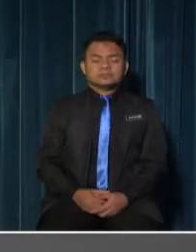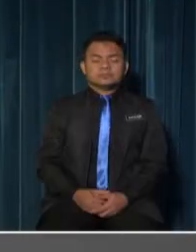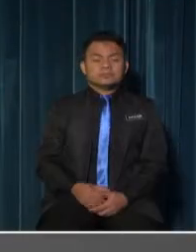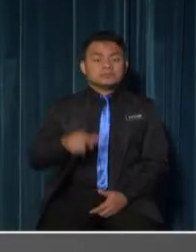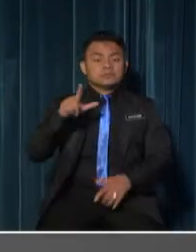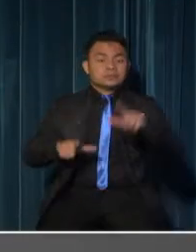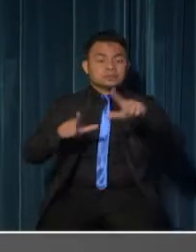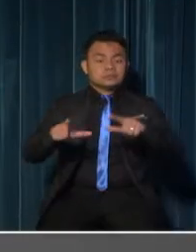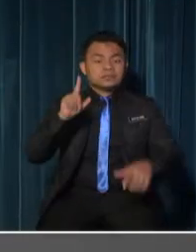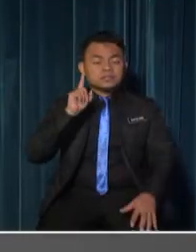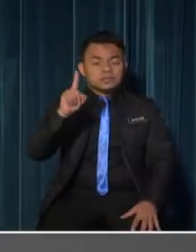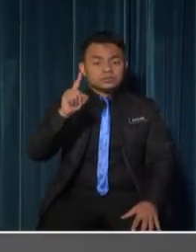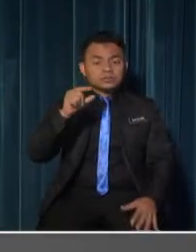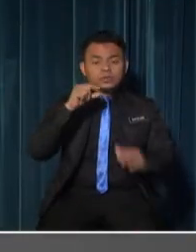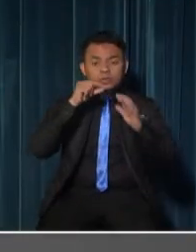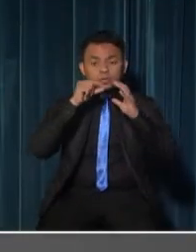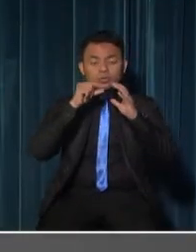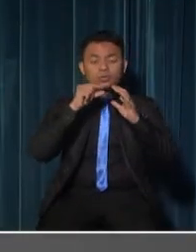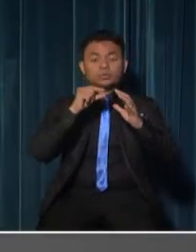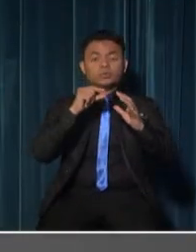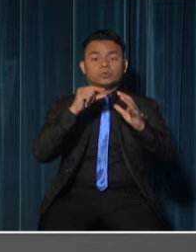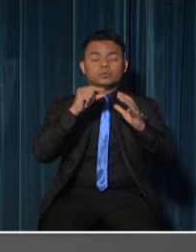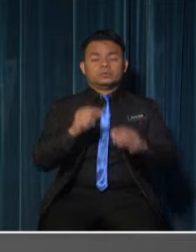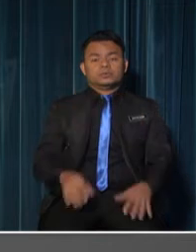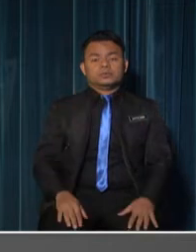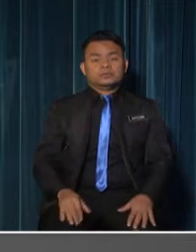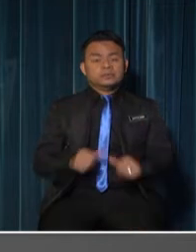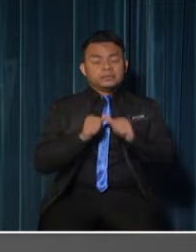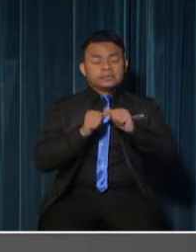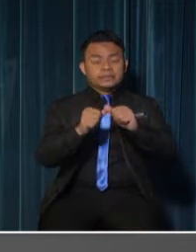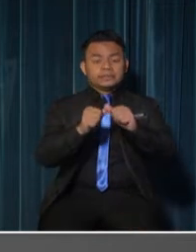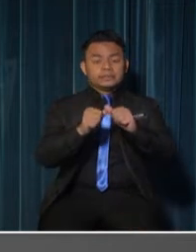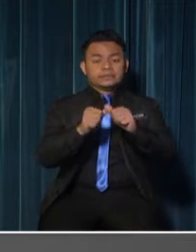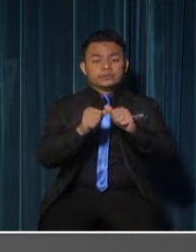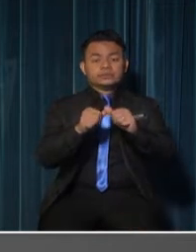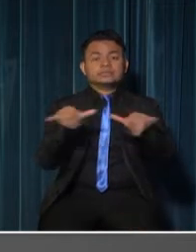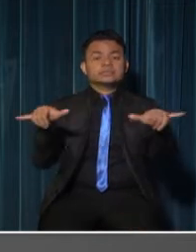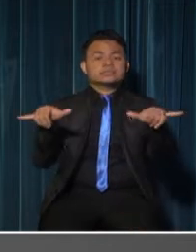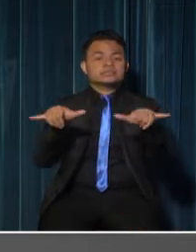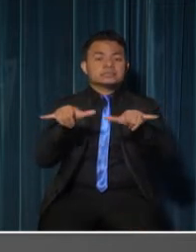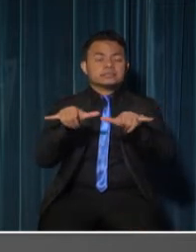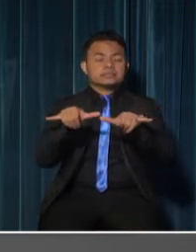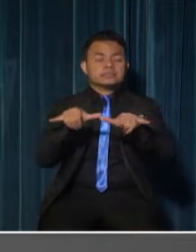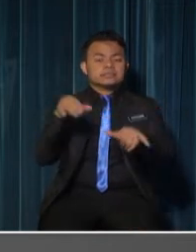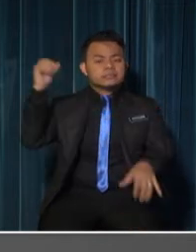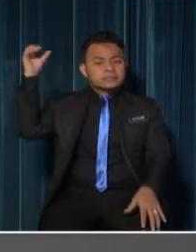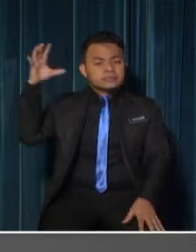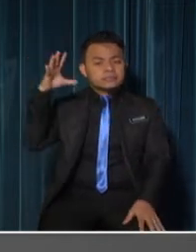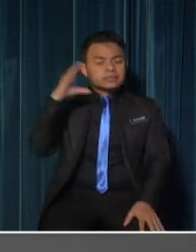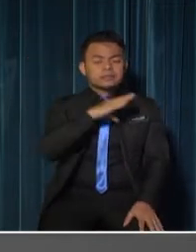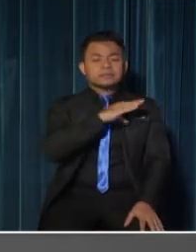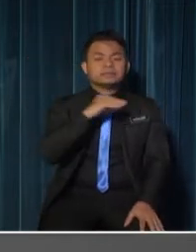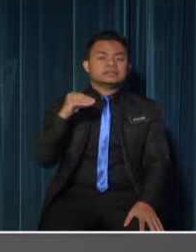Step 1. Blow up the balloons according to the estimated size of the Sun and